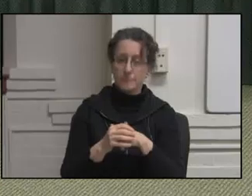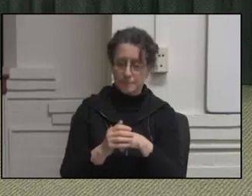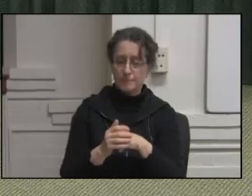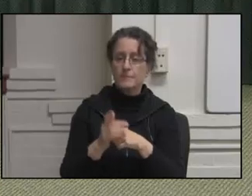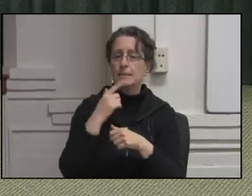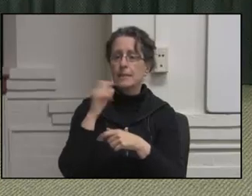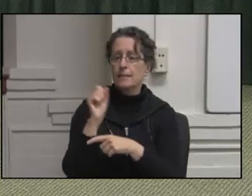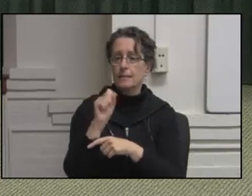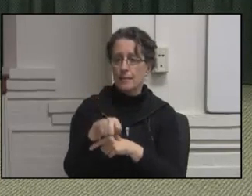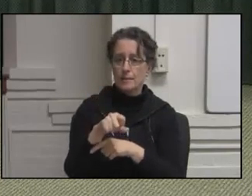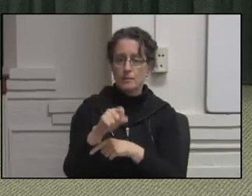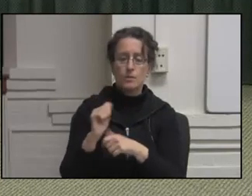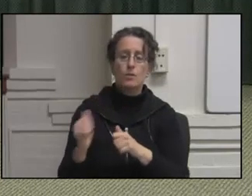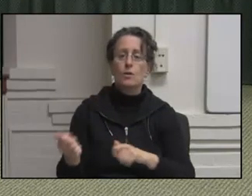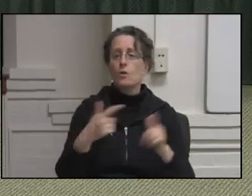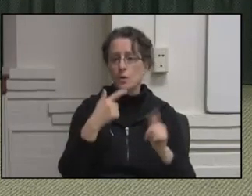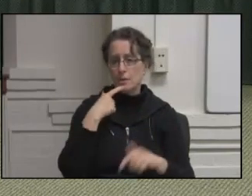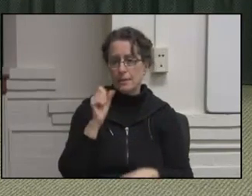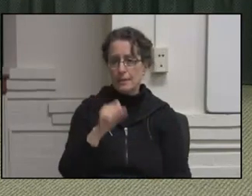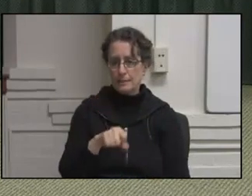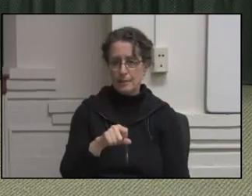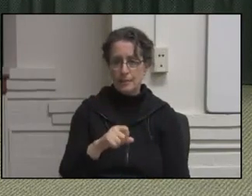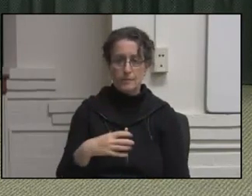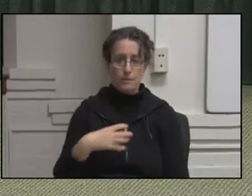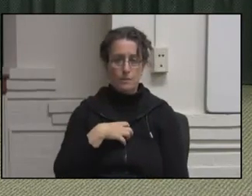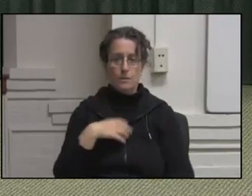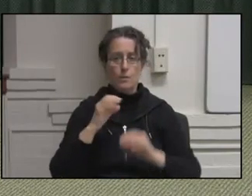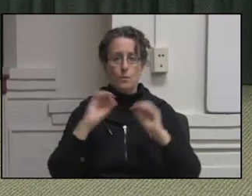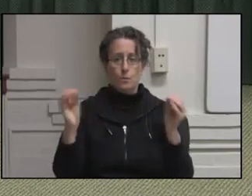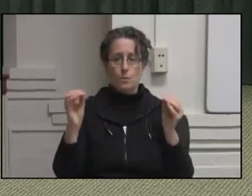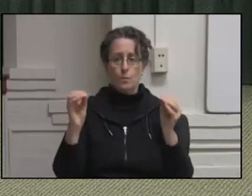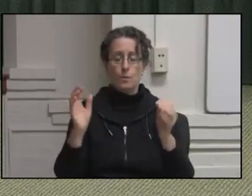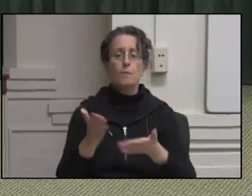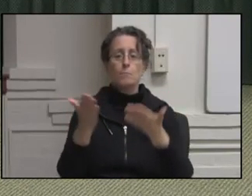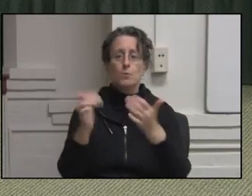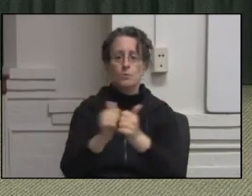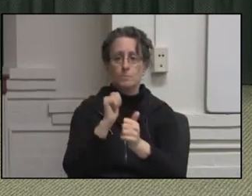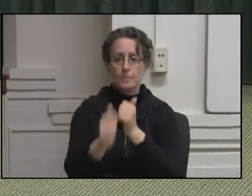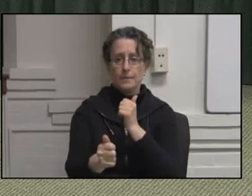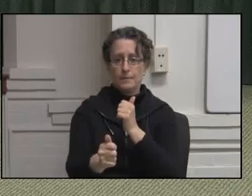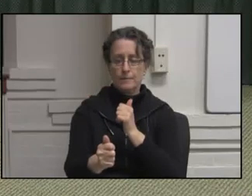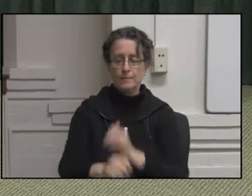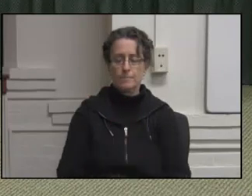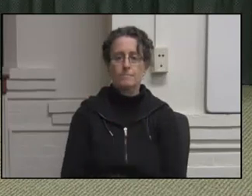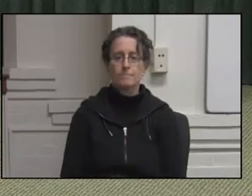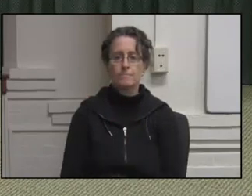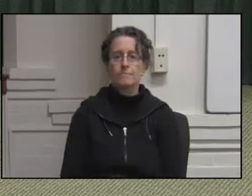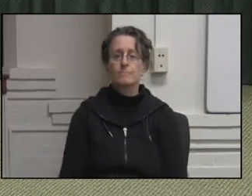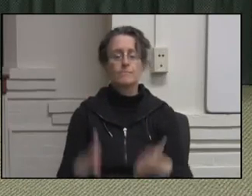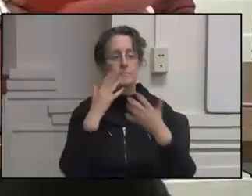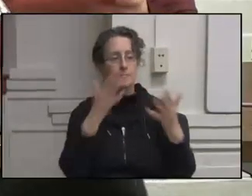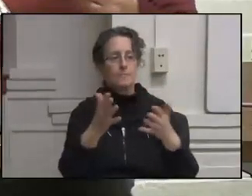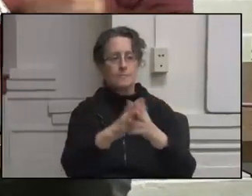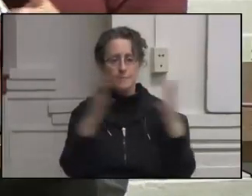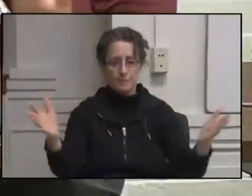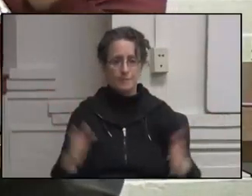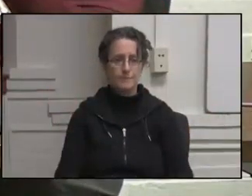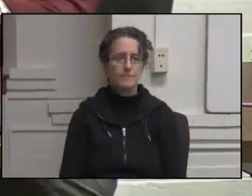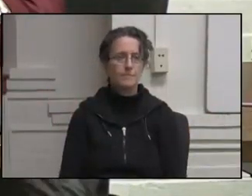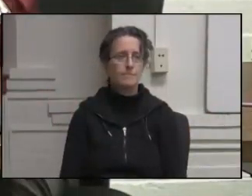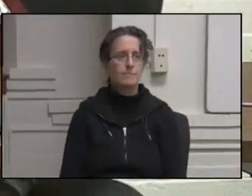motions? All right. Aye. Any opposed? Motions carry. Okay. Thank you very much. Thank you very